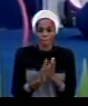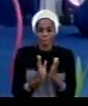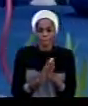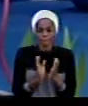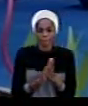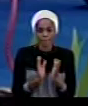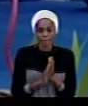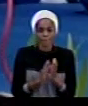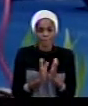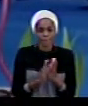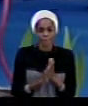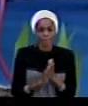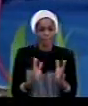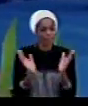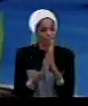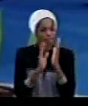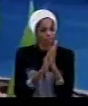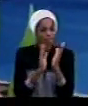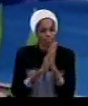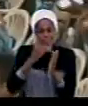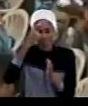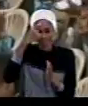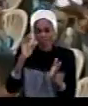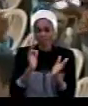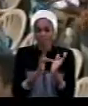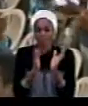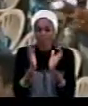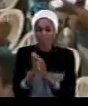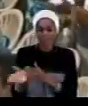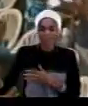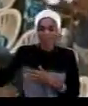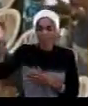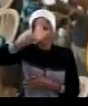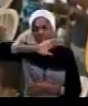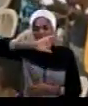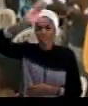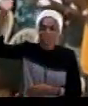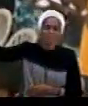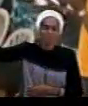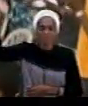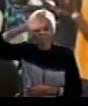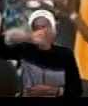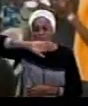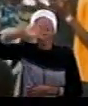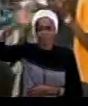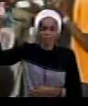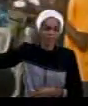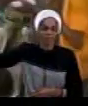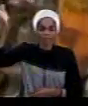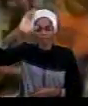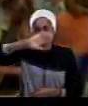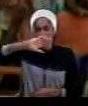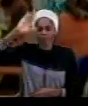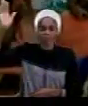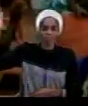Put your hands together for Jesus. Wave your hands and wave your hands. Let everybody hear.